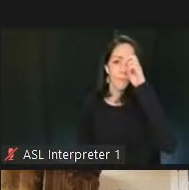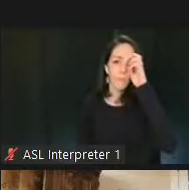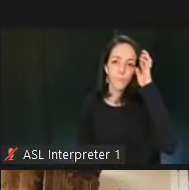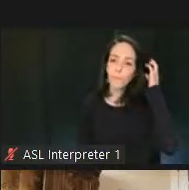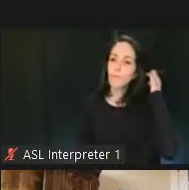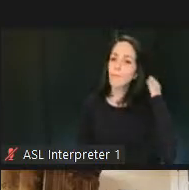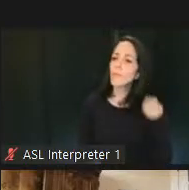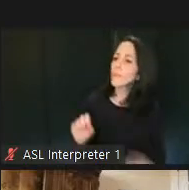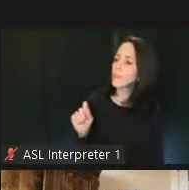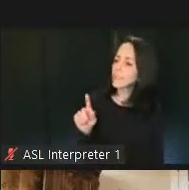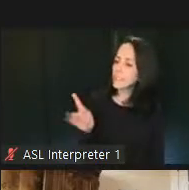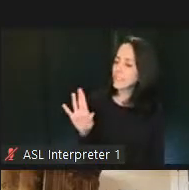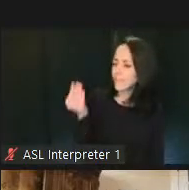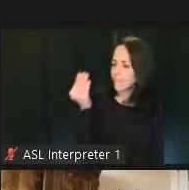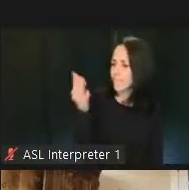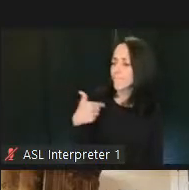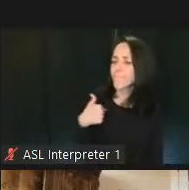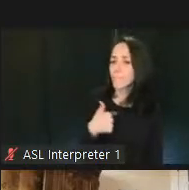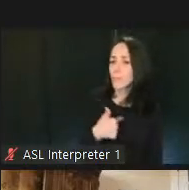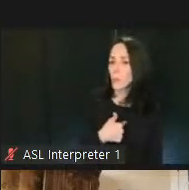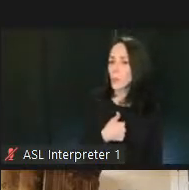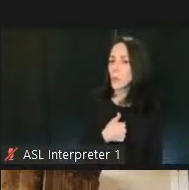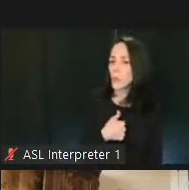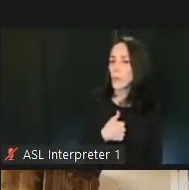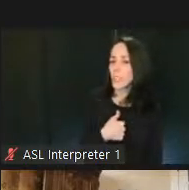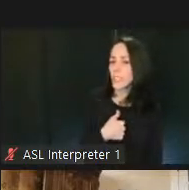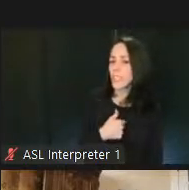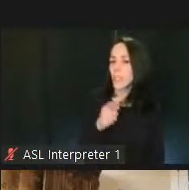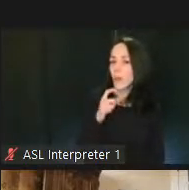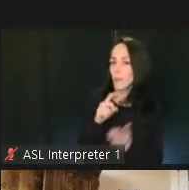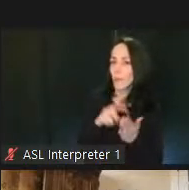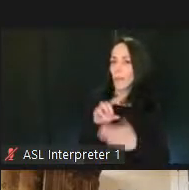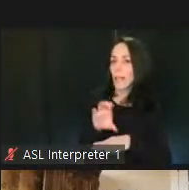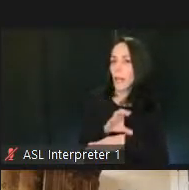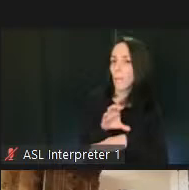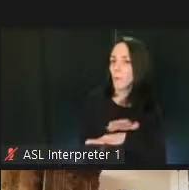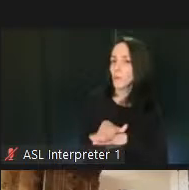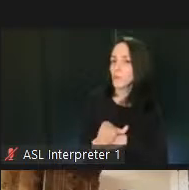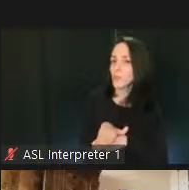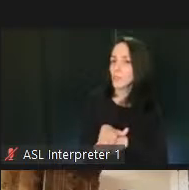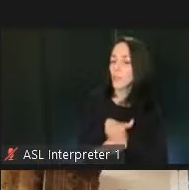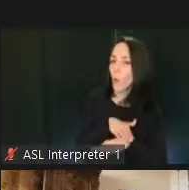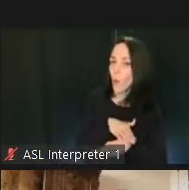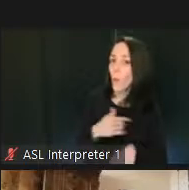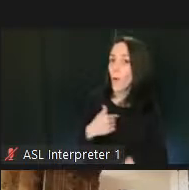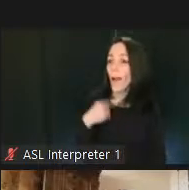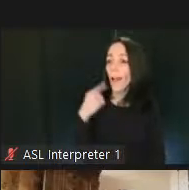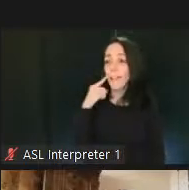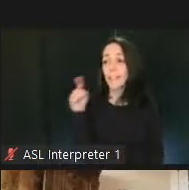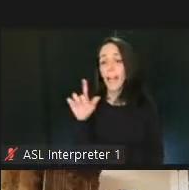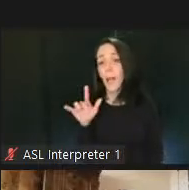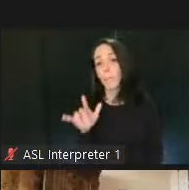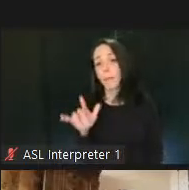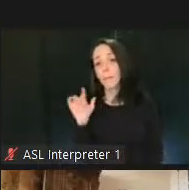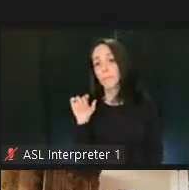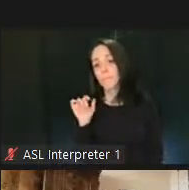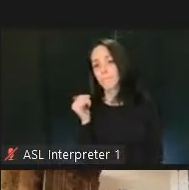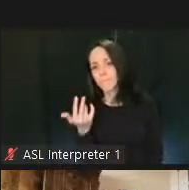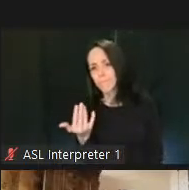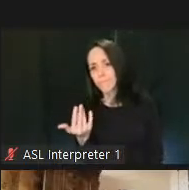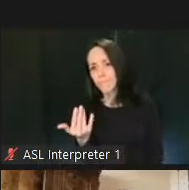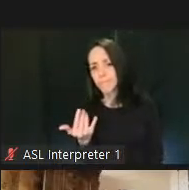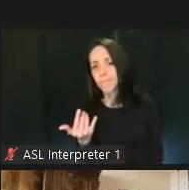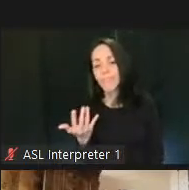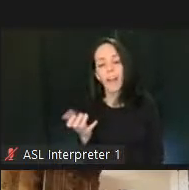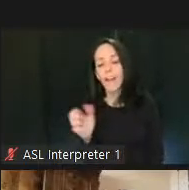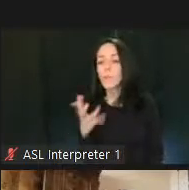Stephen, we are having a bit of a computer lag, so I believe we're just going to have to wait for them for the slides